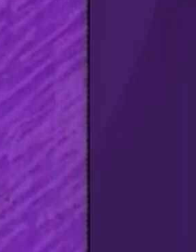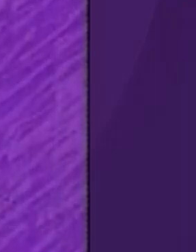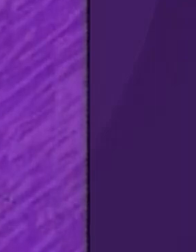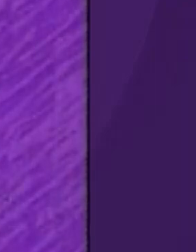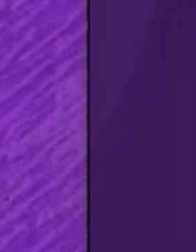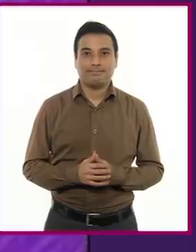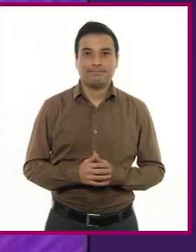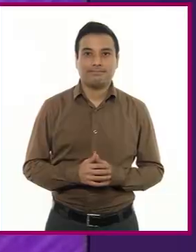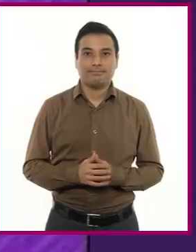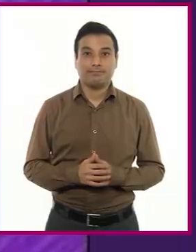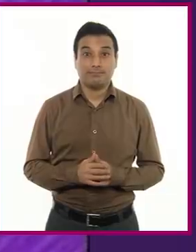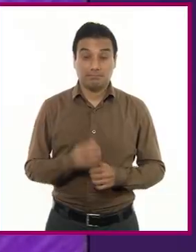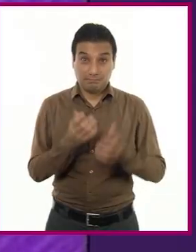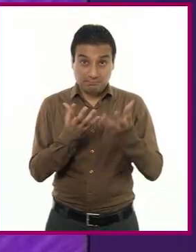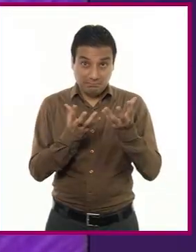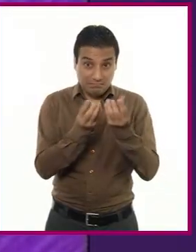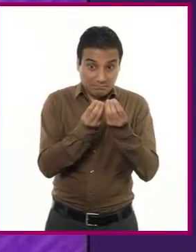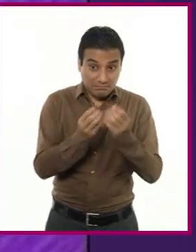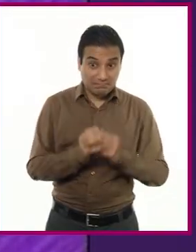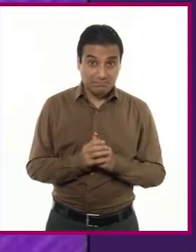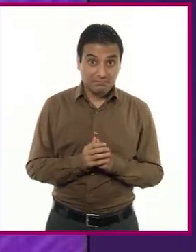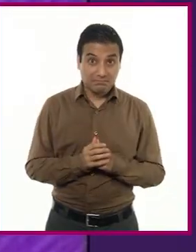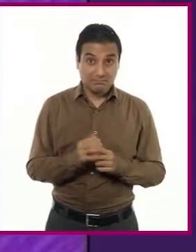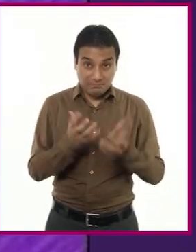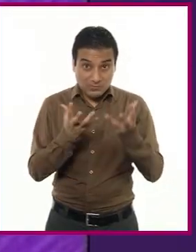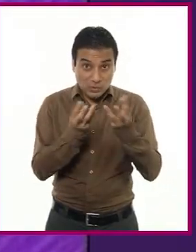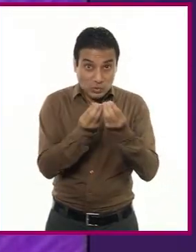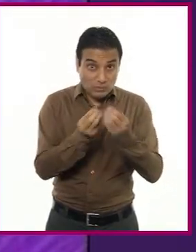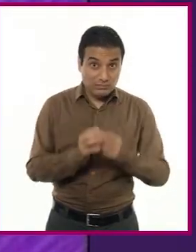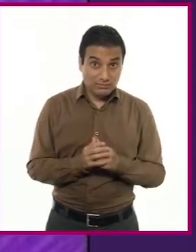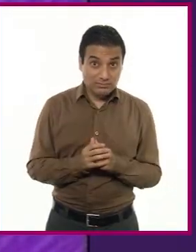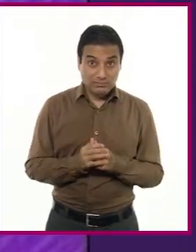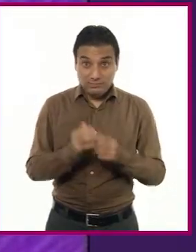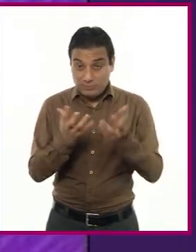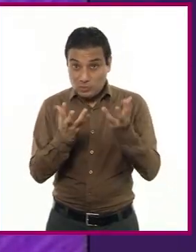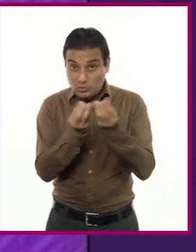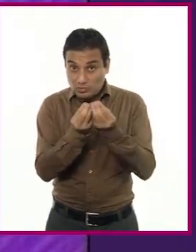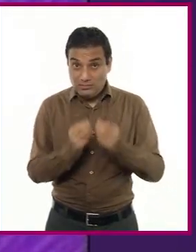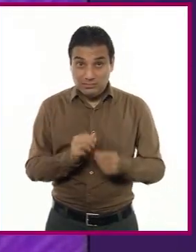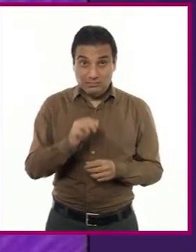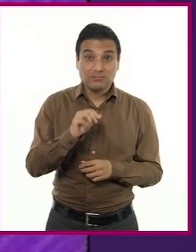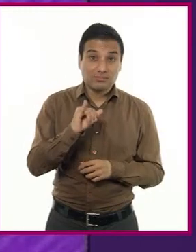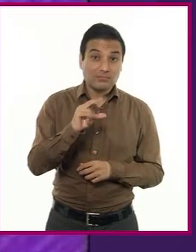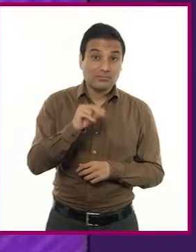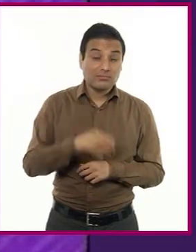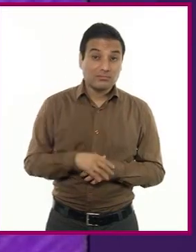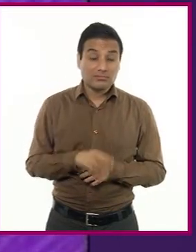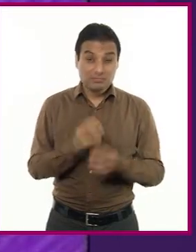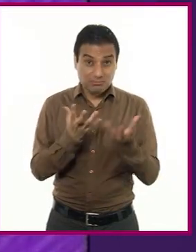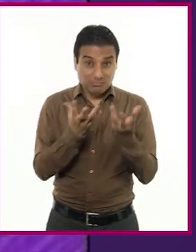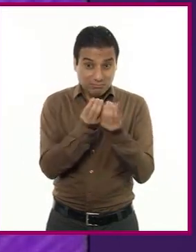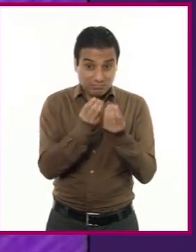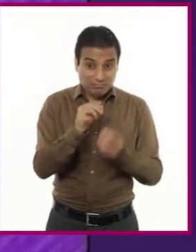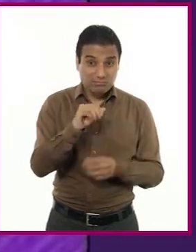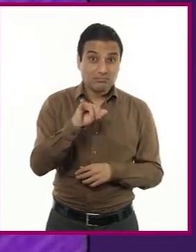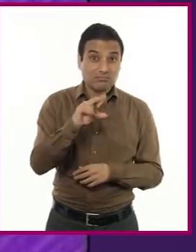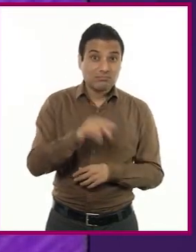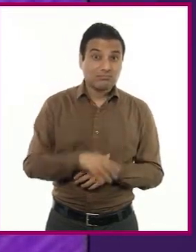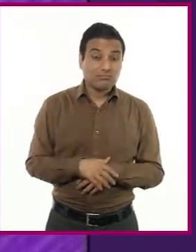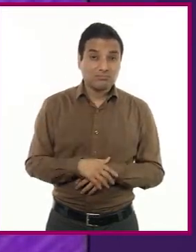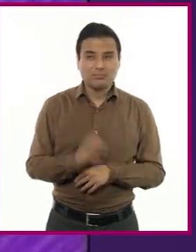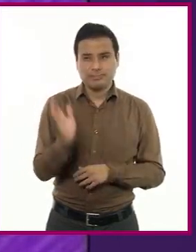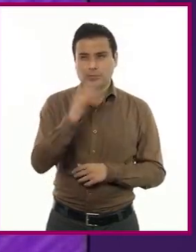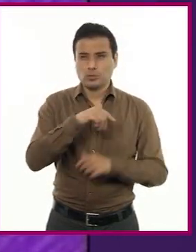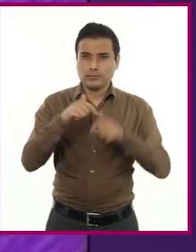Shall we go with you? Shall we go with you? Shall we go? Shall we? Shall we go? Let's